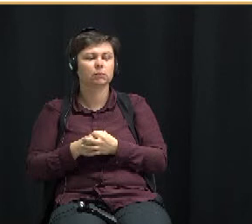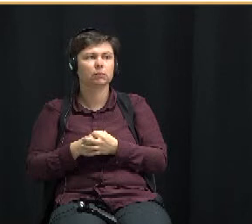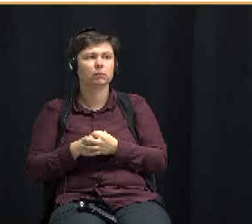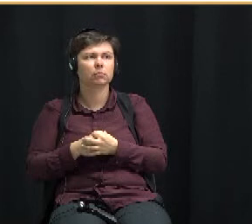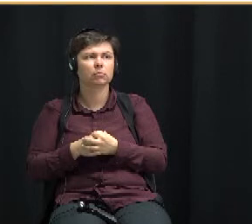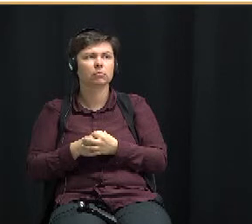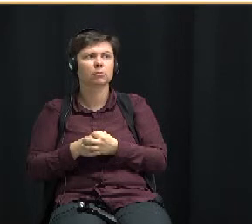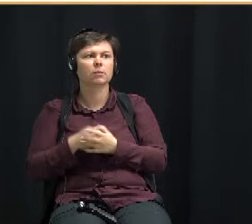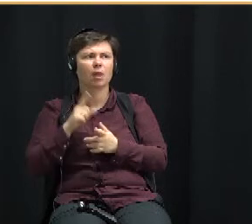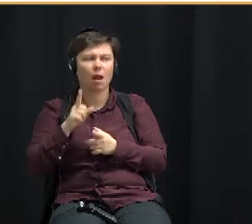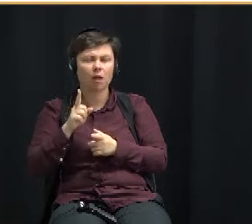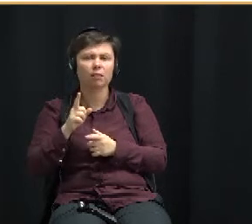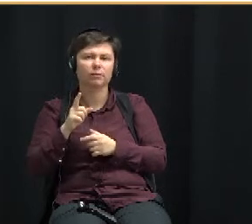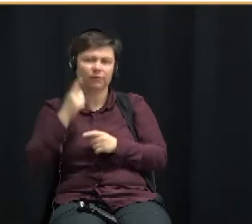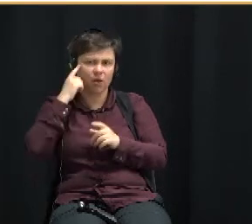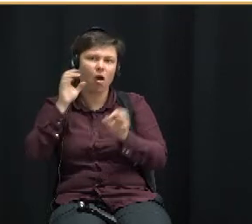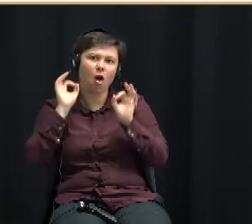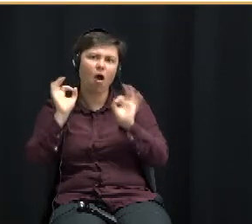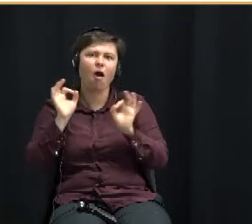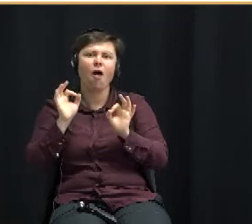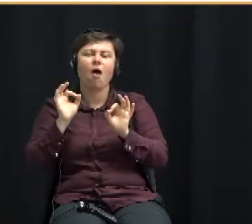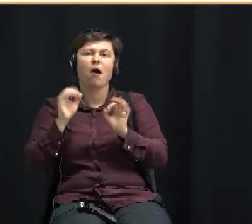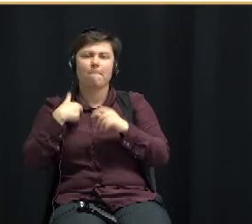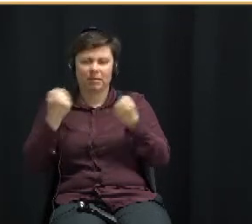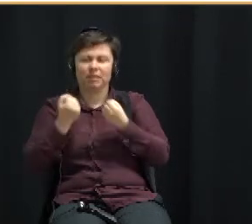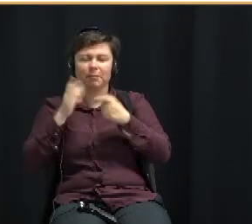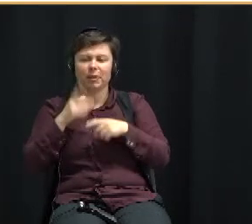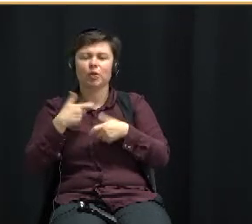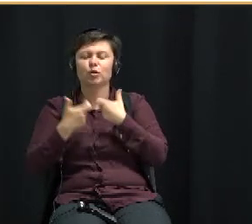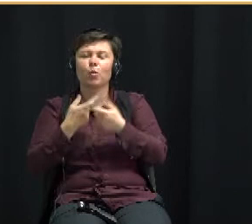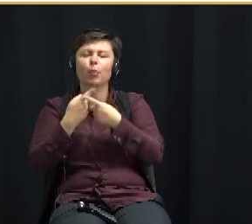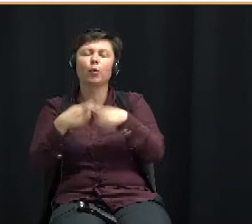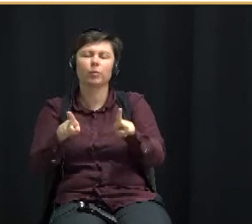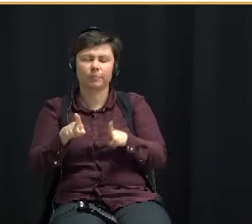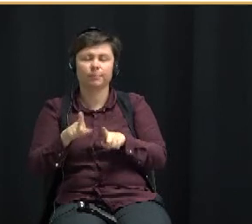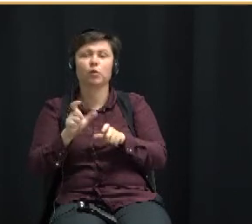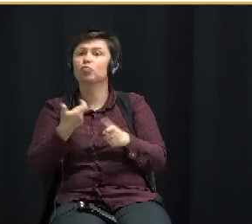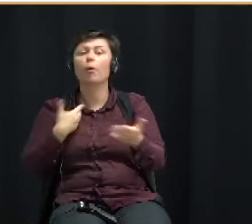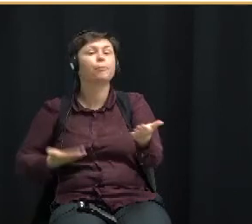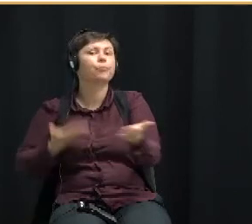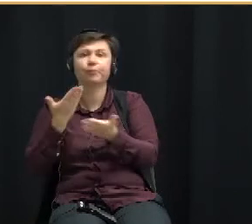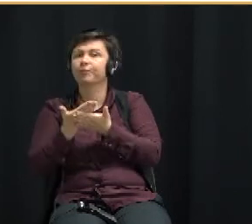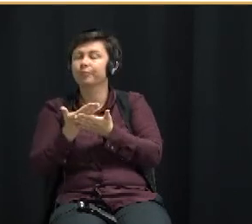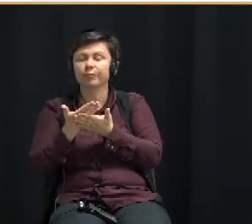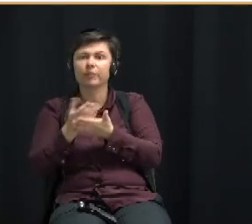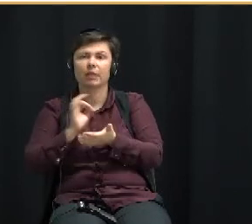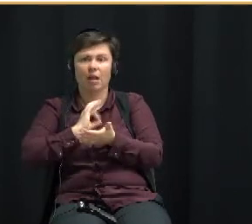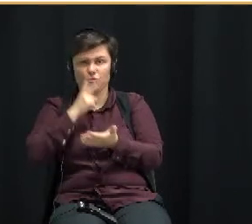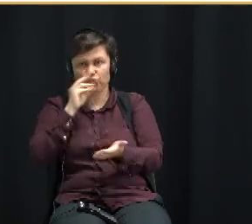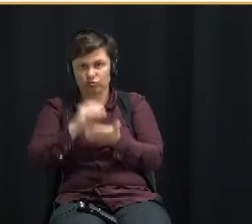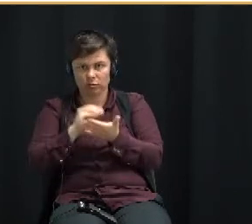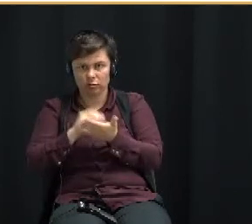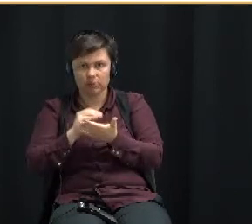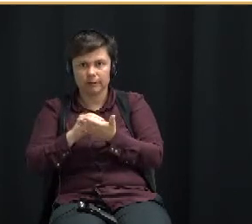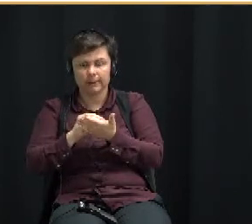it short. So I made some key points. What we recommend is that, and from our experience, is that move